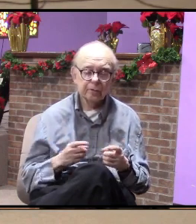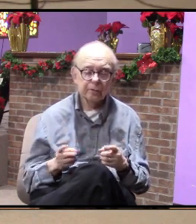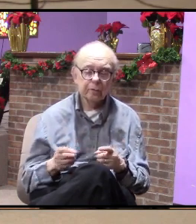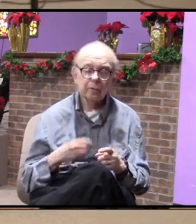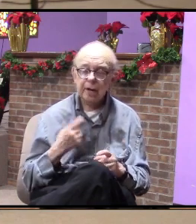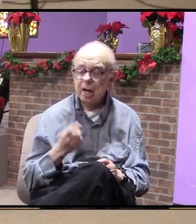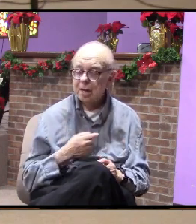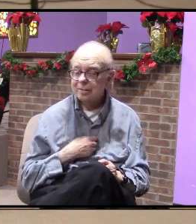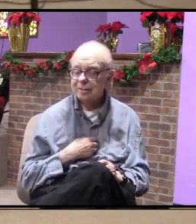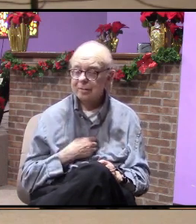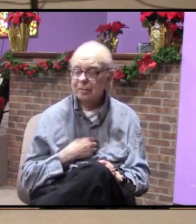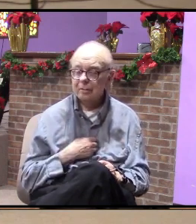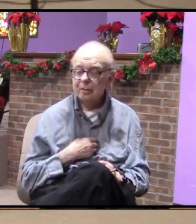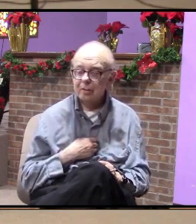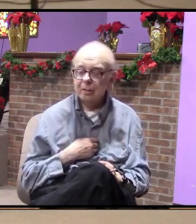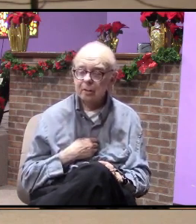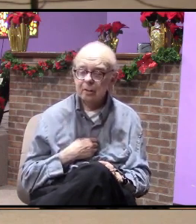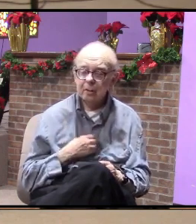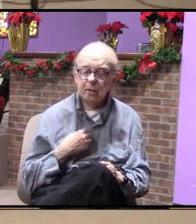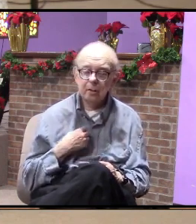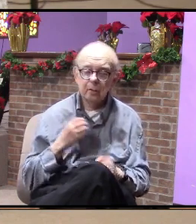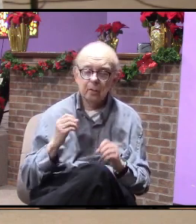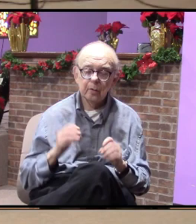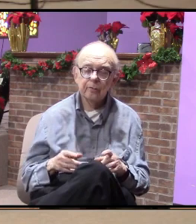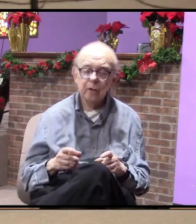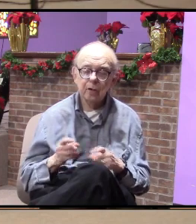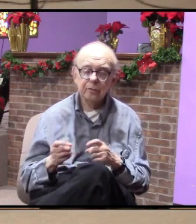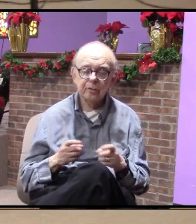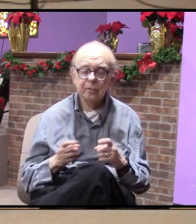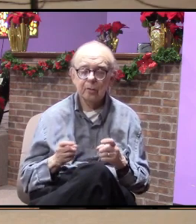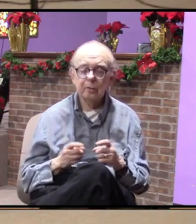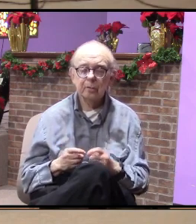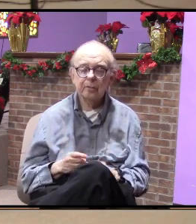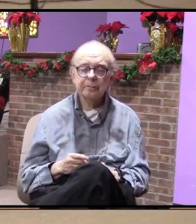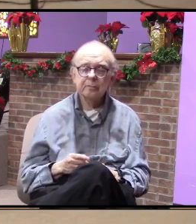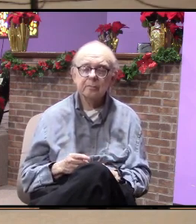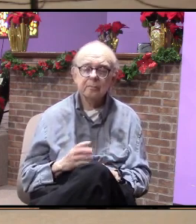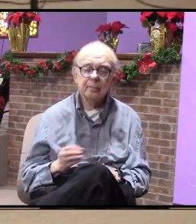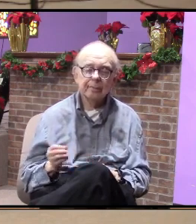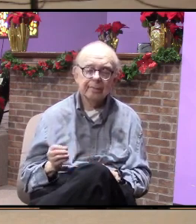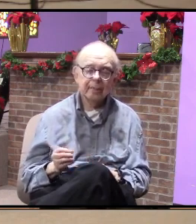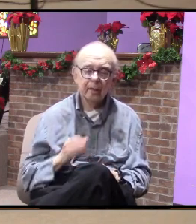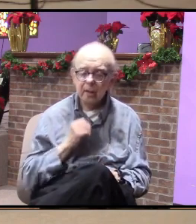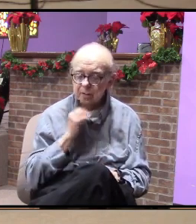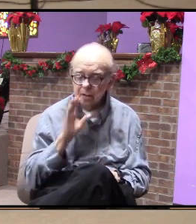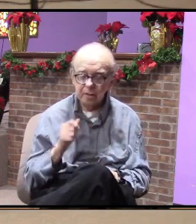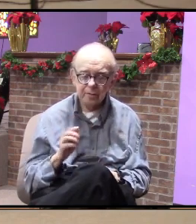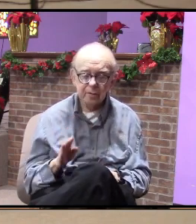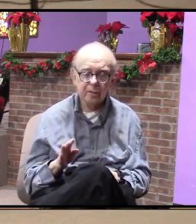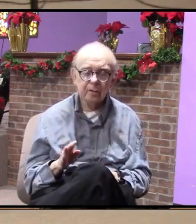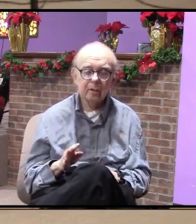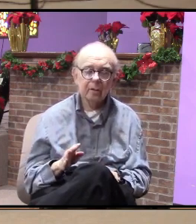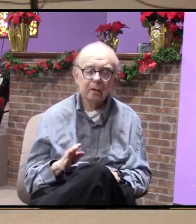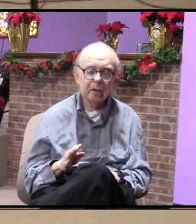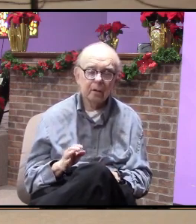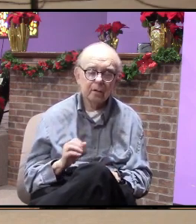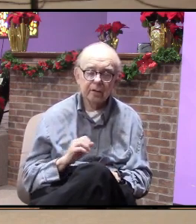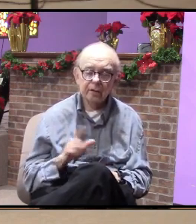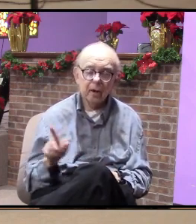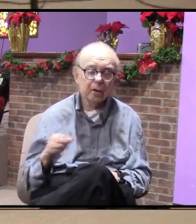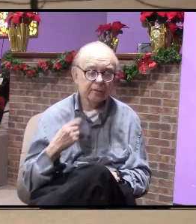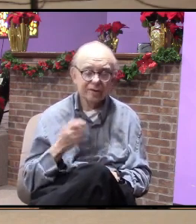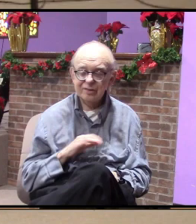us. We've lost control. And it's not just her job, it's all of